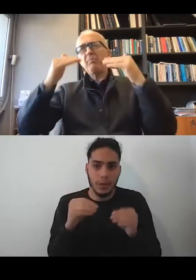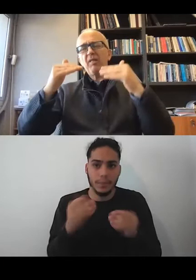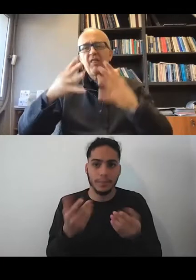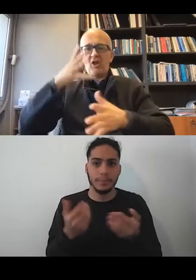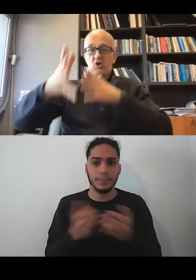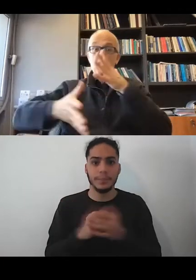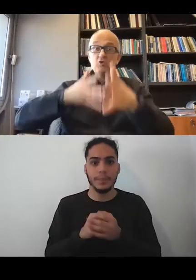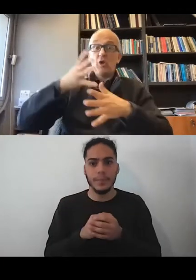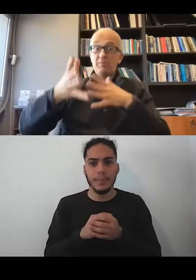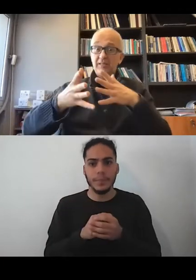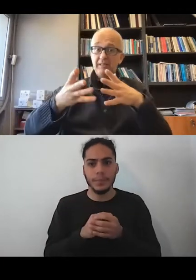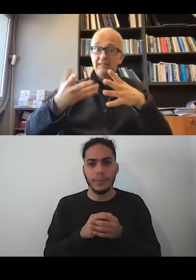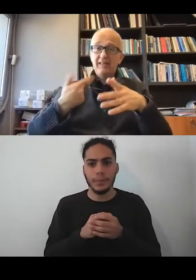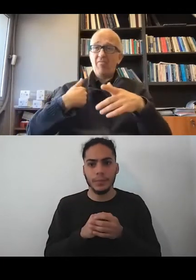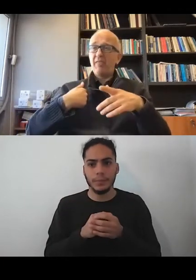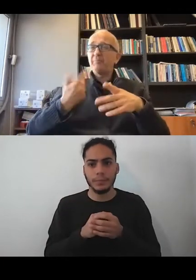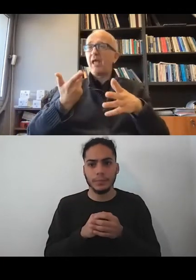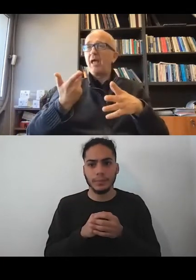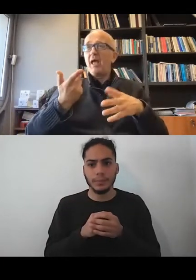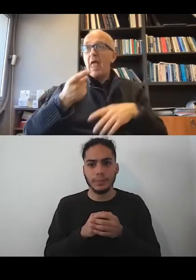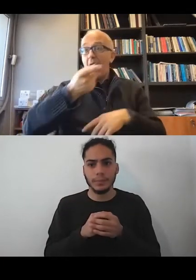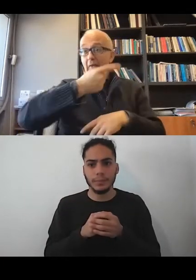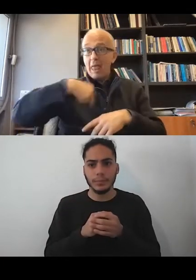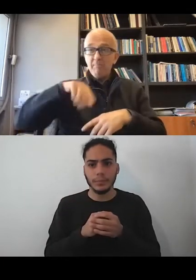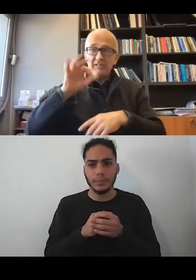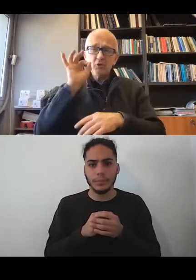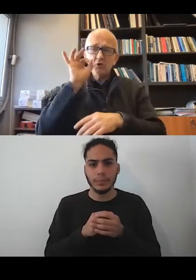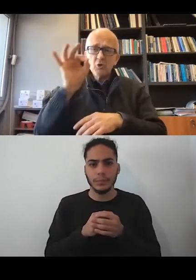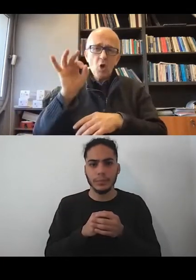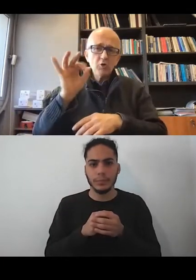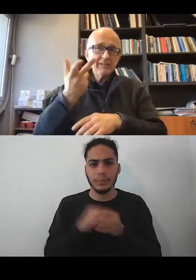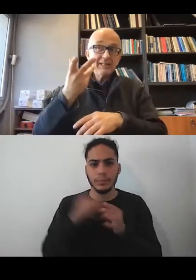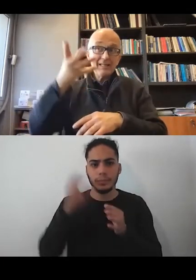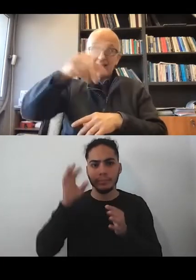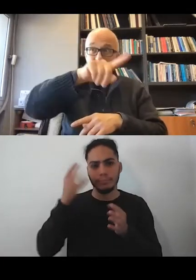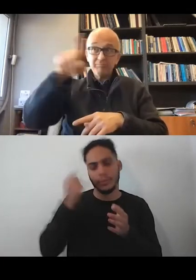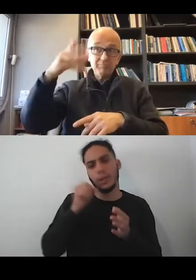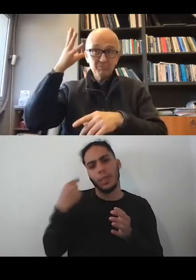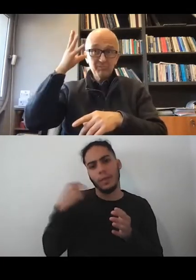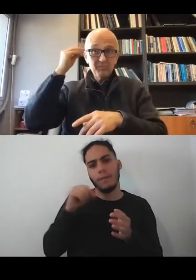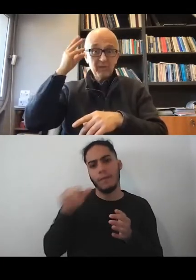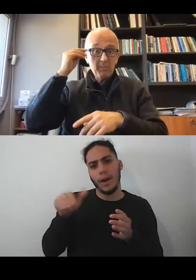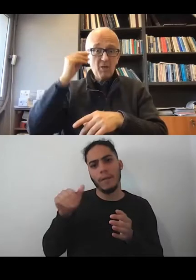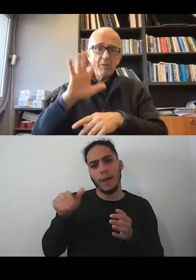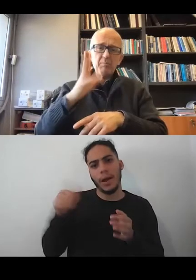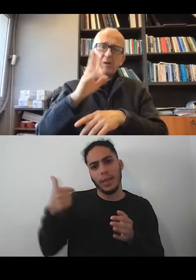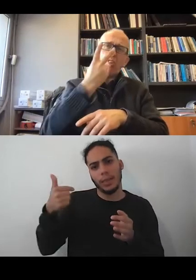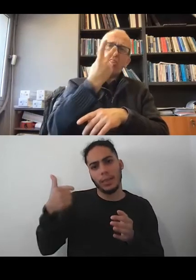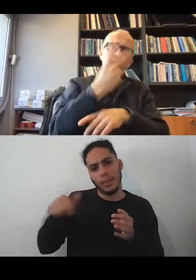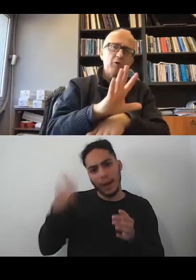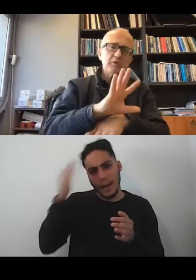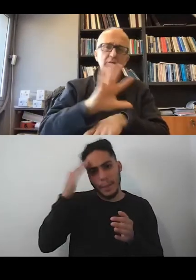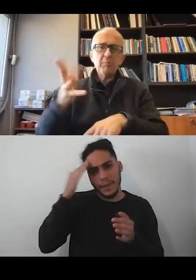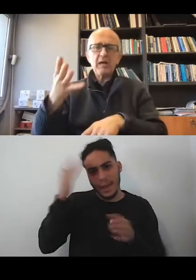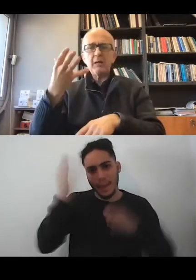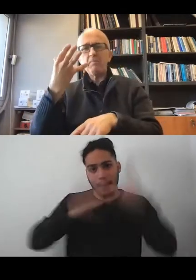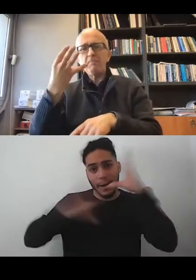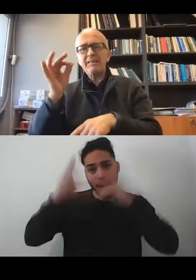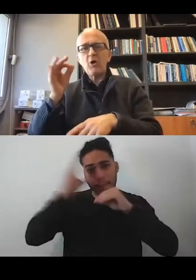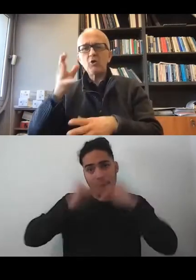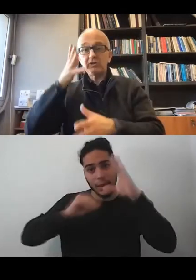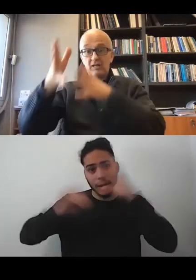We aim for approximately 200 to 500 signs that should be learned or could be learned in